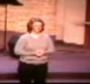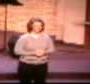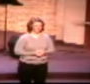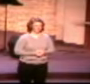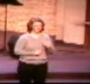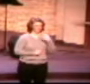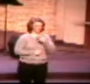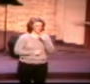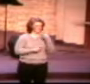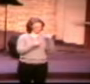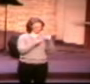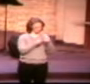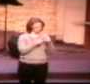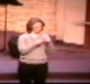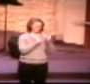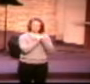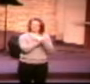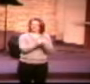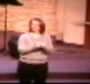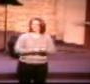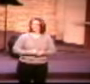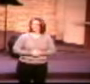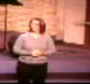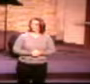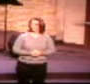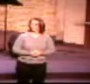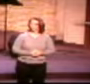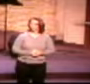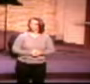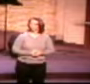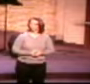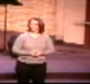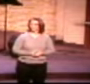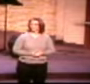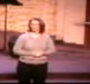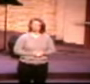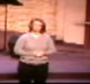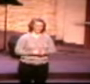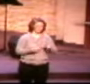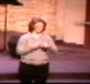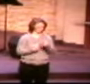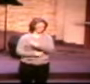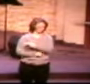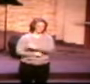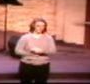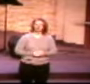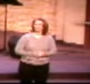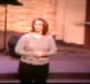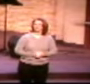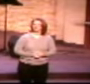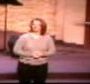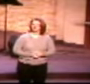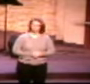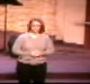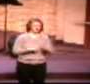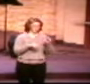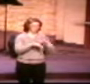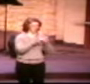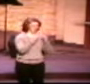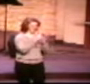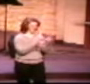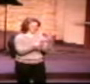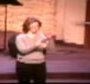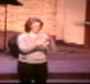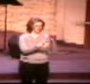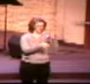we're going to repeat these vows to Carrie and to Robin. Church family, would you join